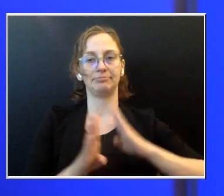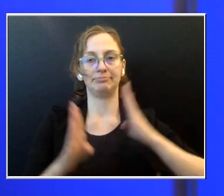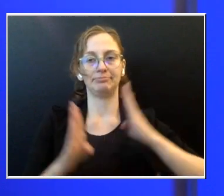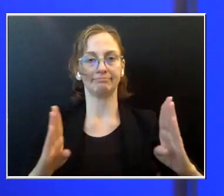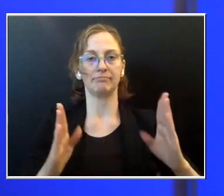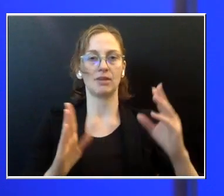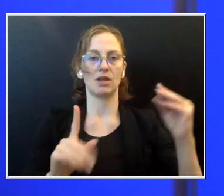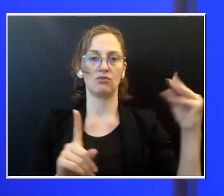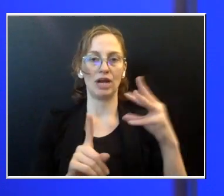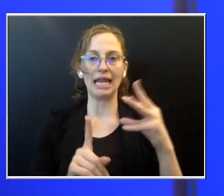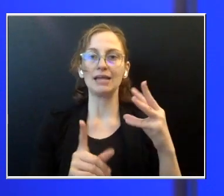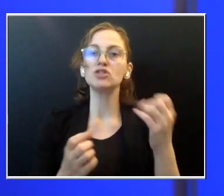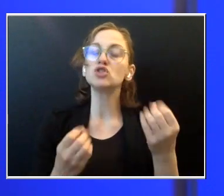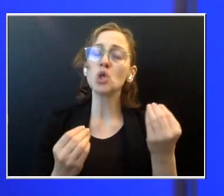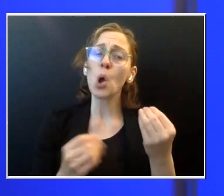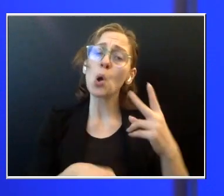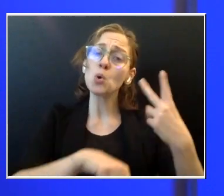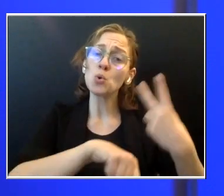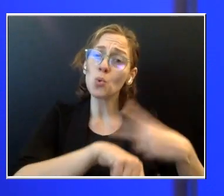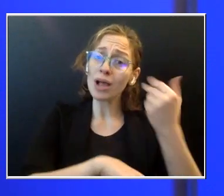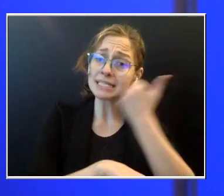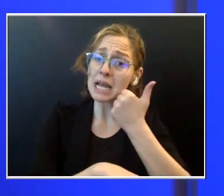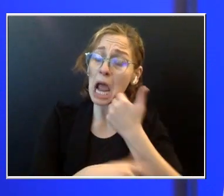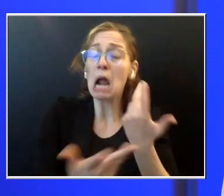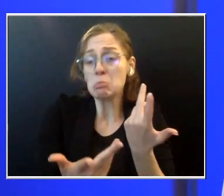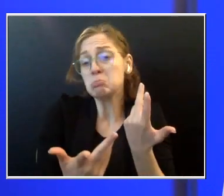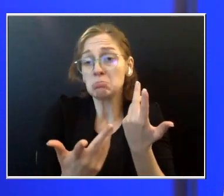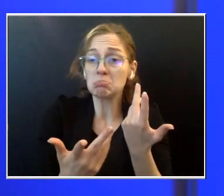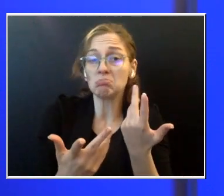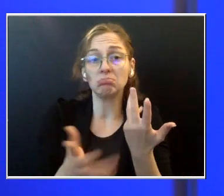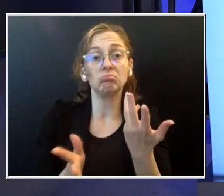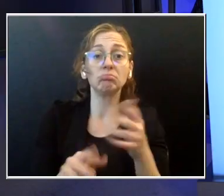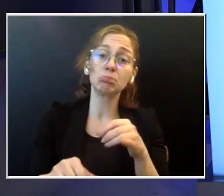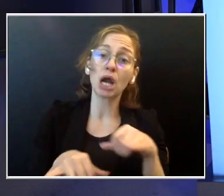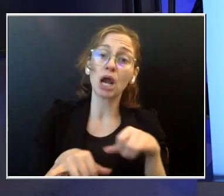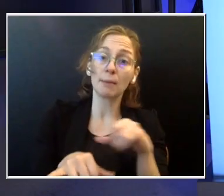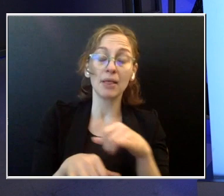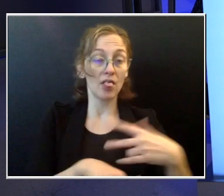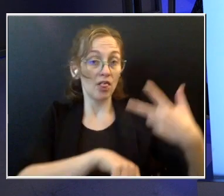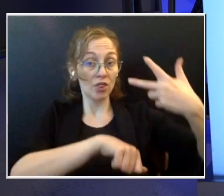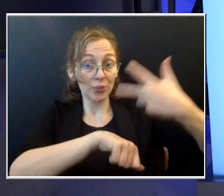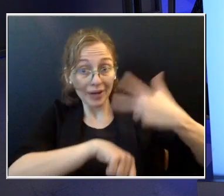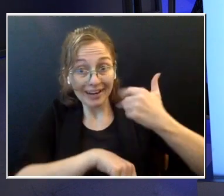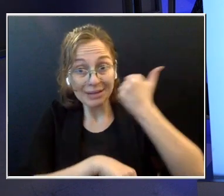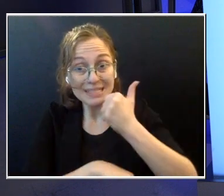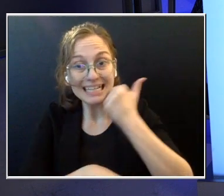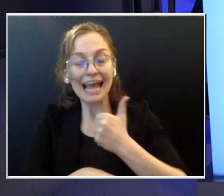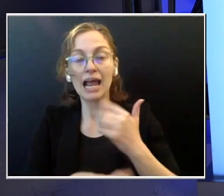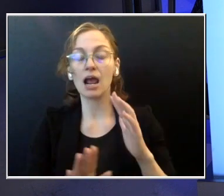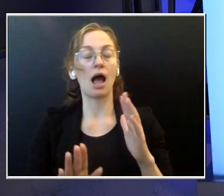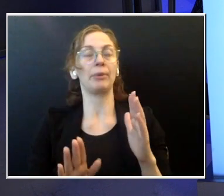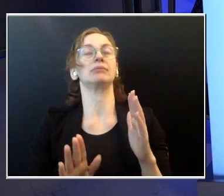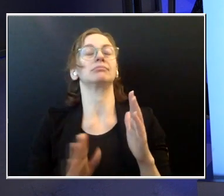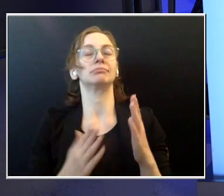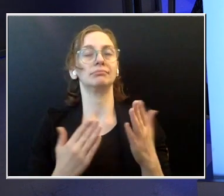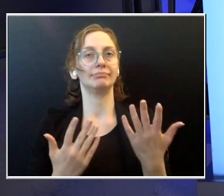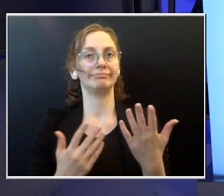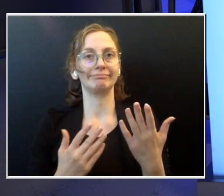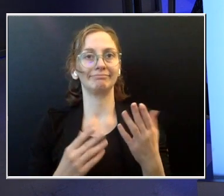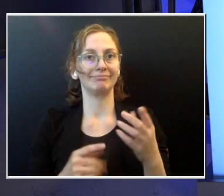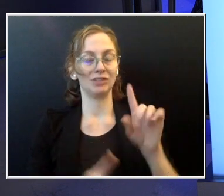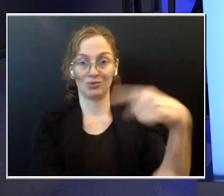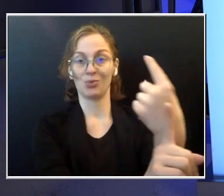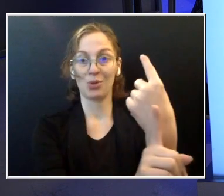terribly uncommon. 3 times a day is almost unheard of. And Claudia, how great was it to work with Dr. Stecklein and be